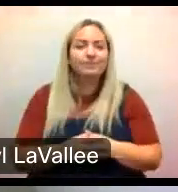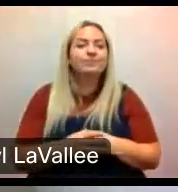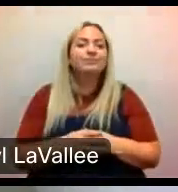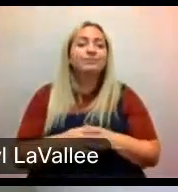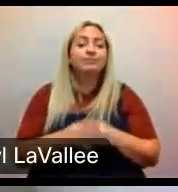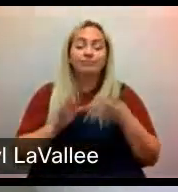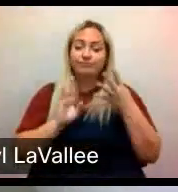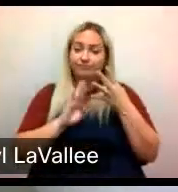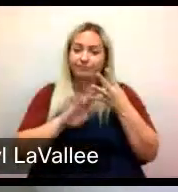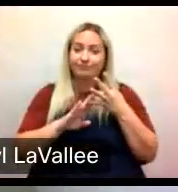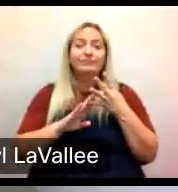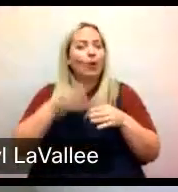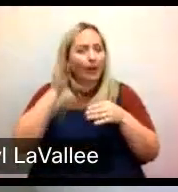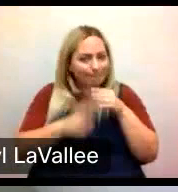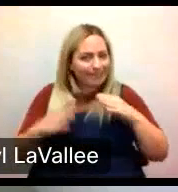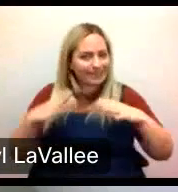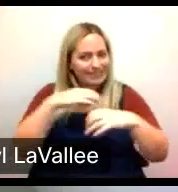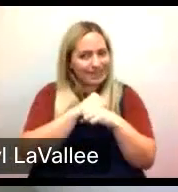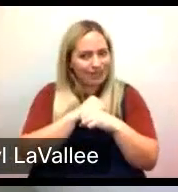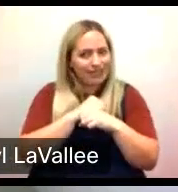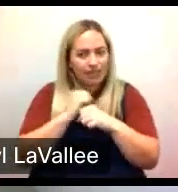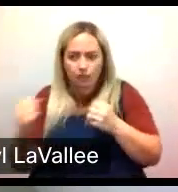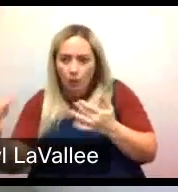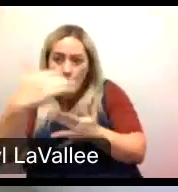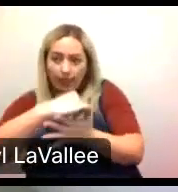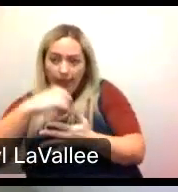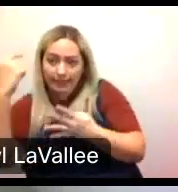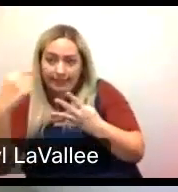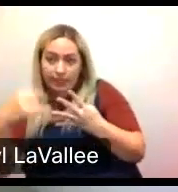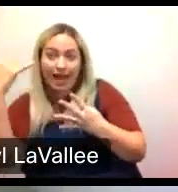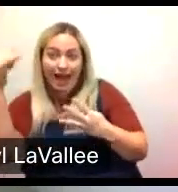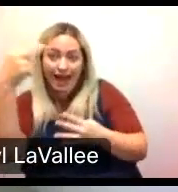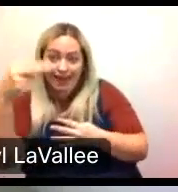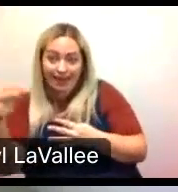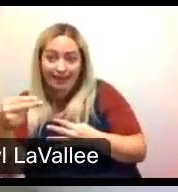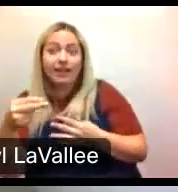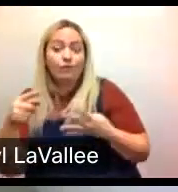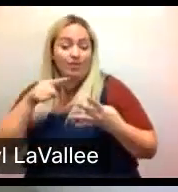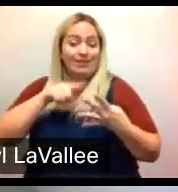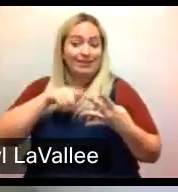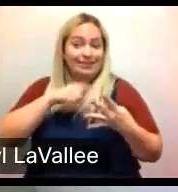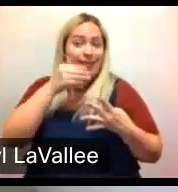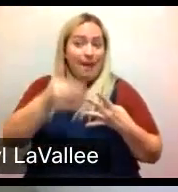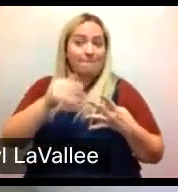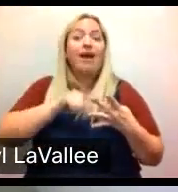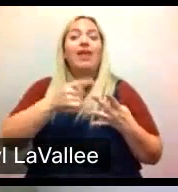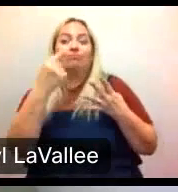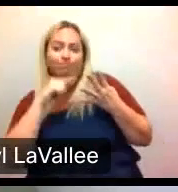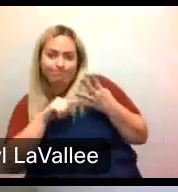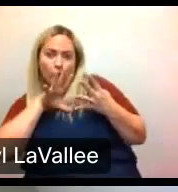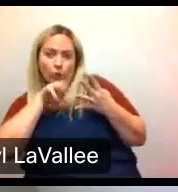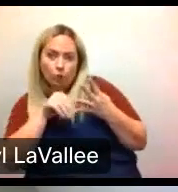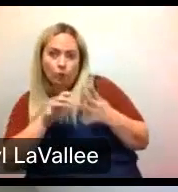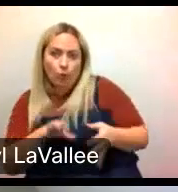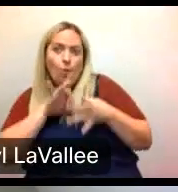Now we need to complete our summary. So we need to collect the details that we highlighted in step 2 and add the relevant details. And of course,